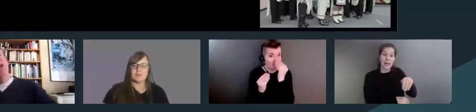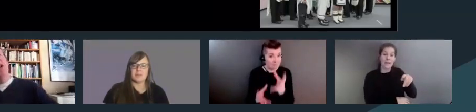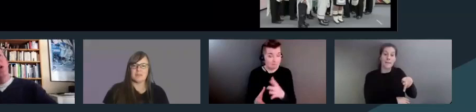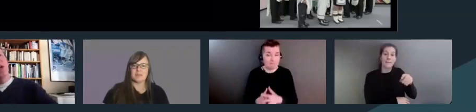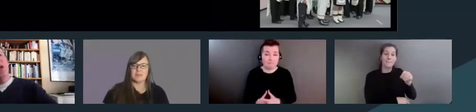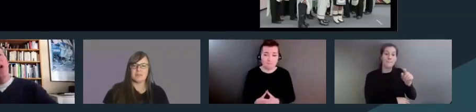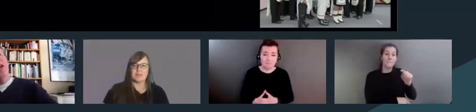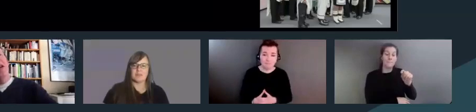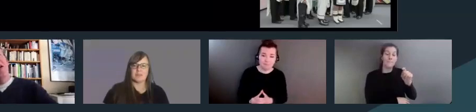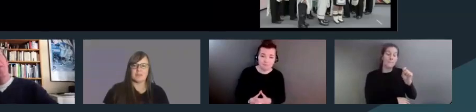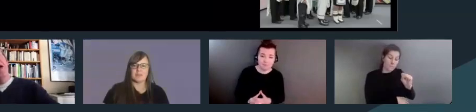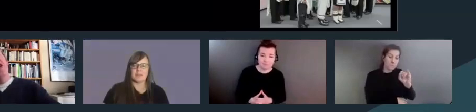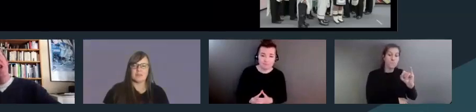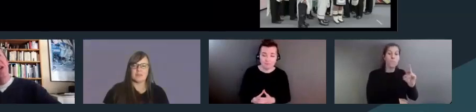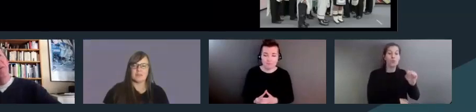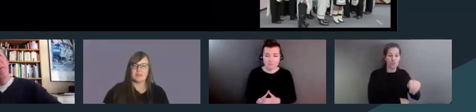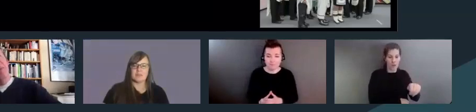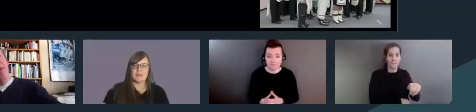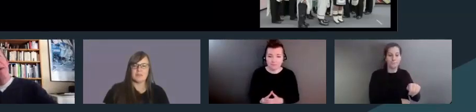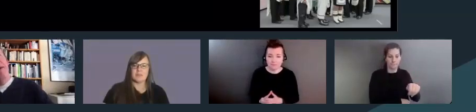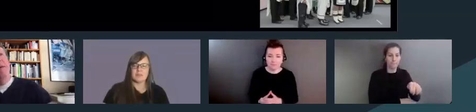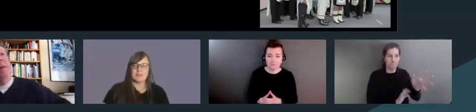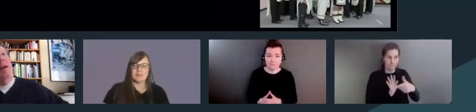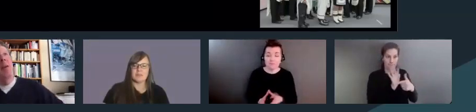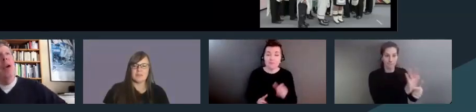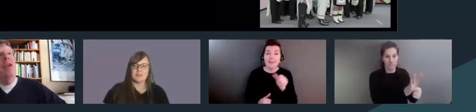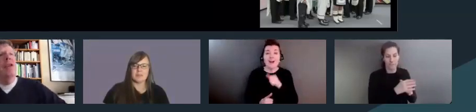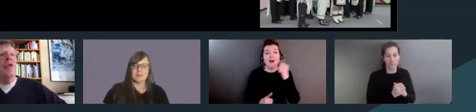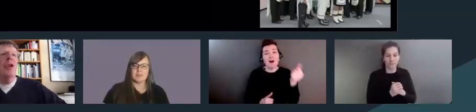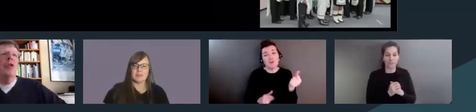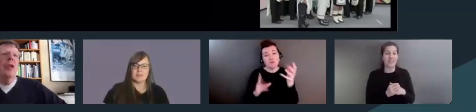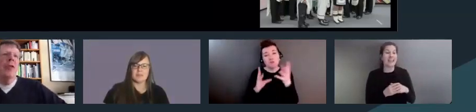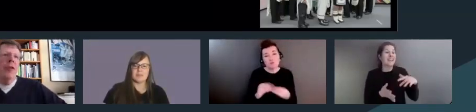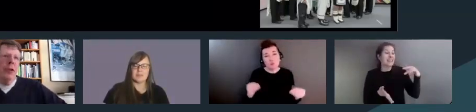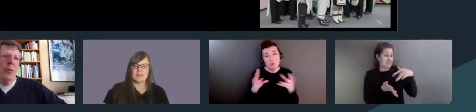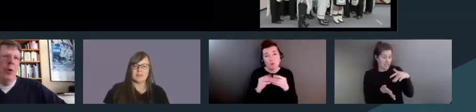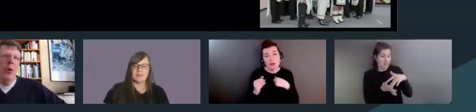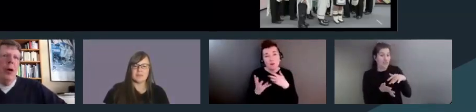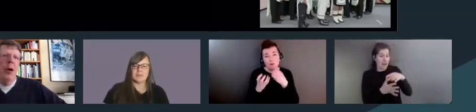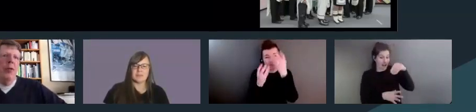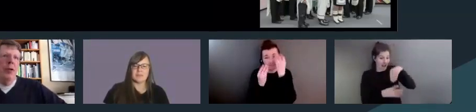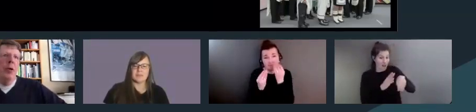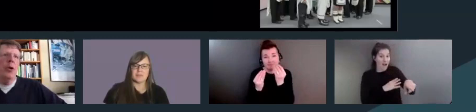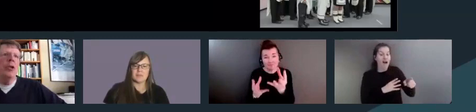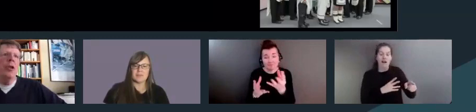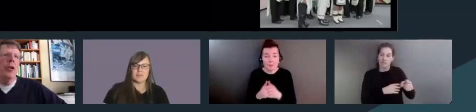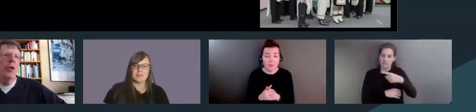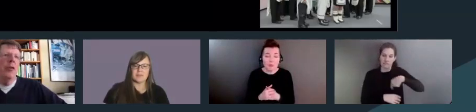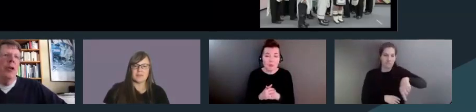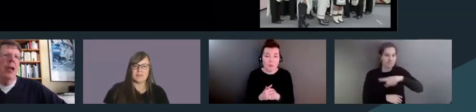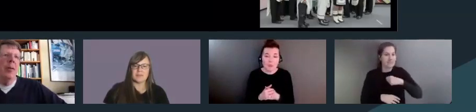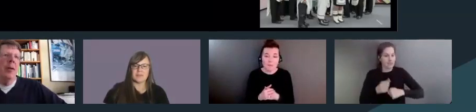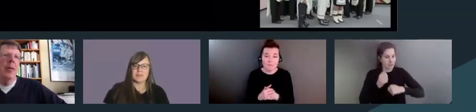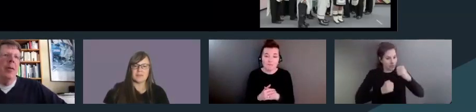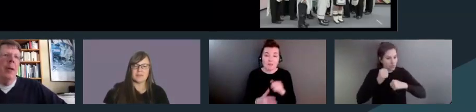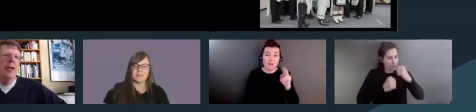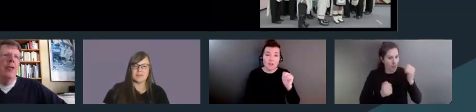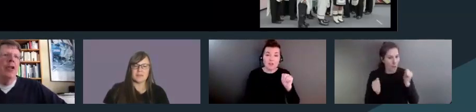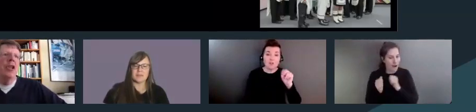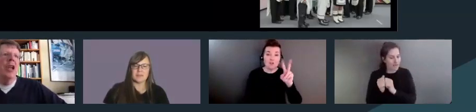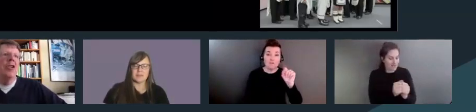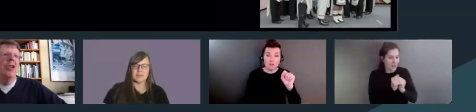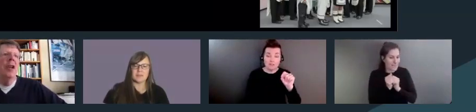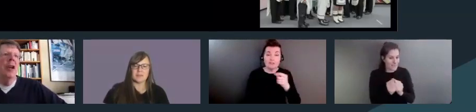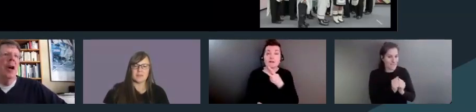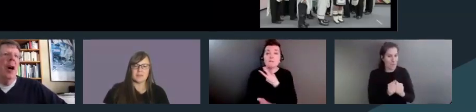Another just short story that I'll mention is one of the instructors of the first courses in the Nunavut